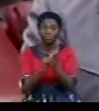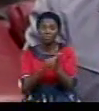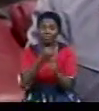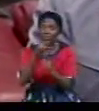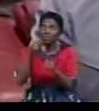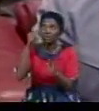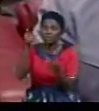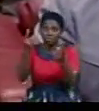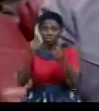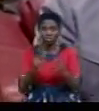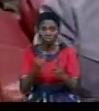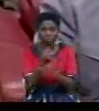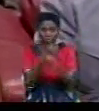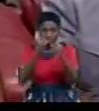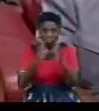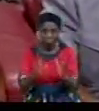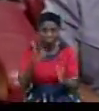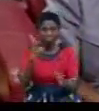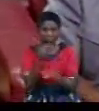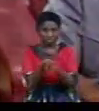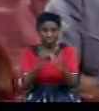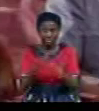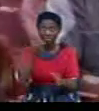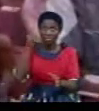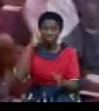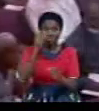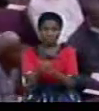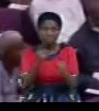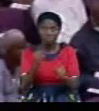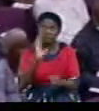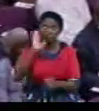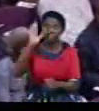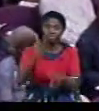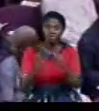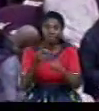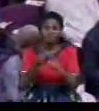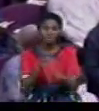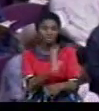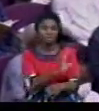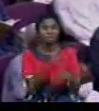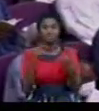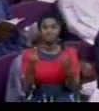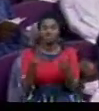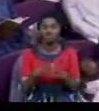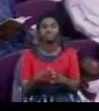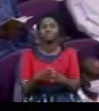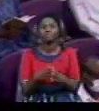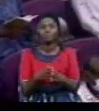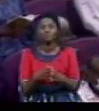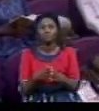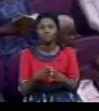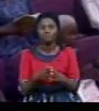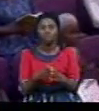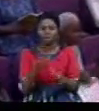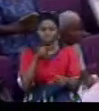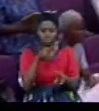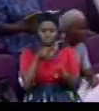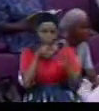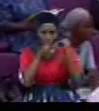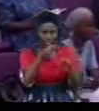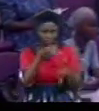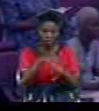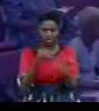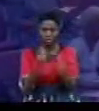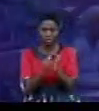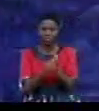redeemer he will save his people from their sins look at that word from as we look